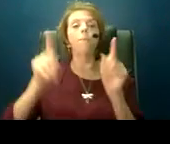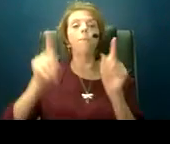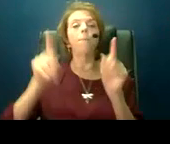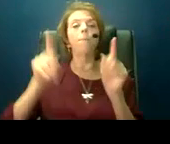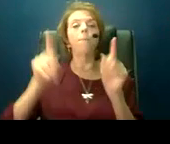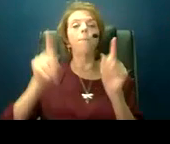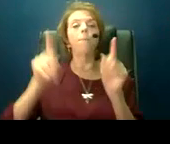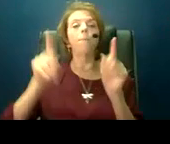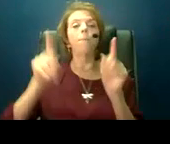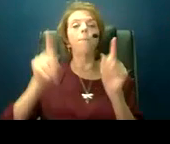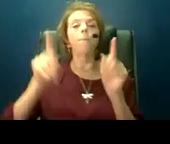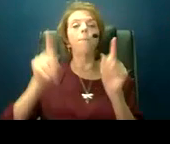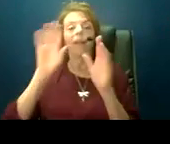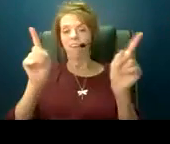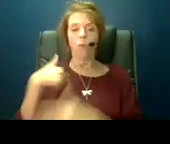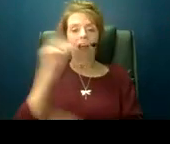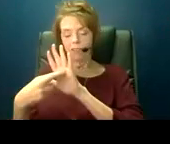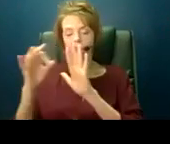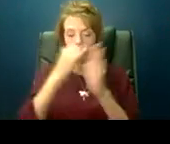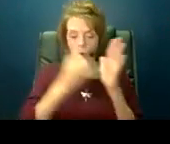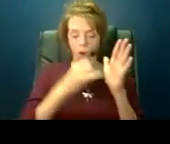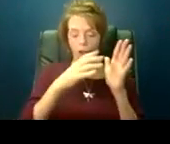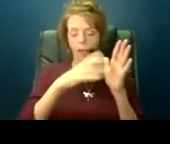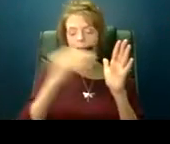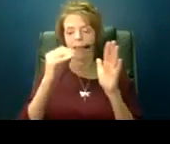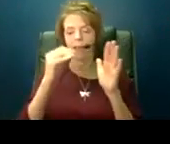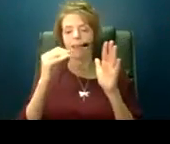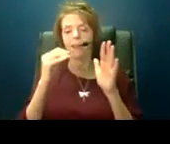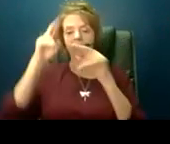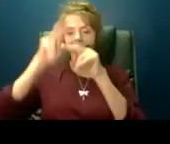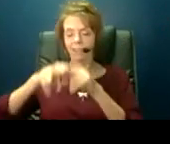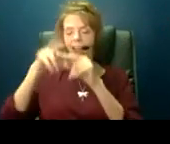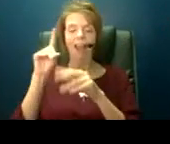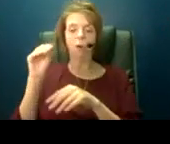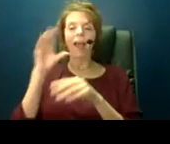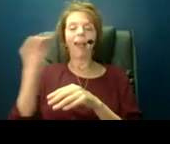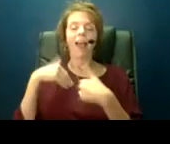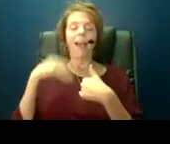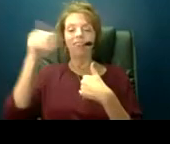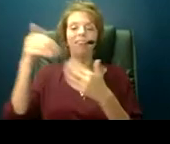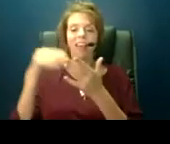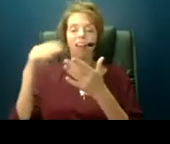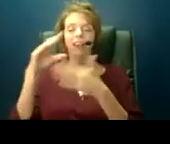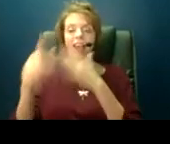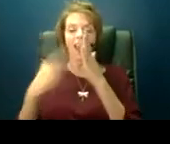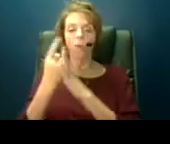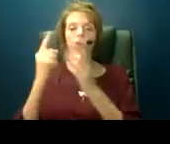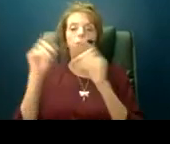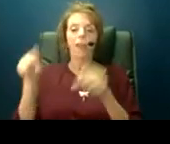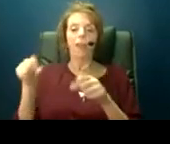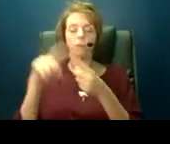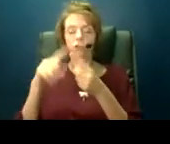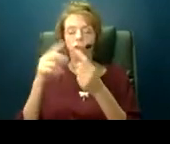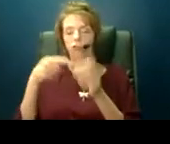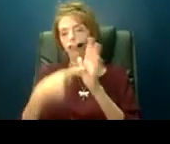about representational drawing and sitting down and spending 10,000 hours to be able to render a bowl of